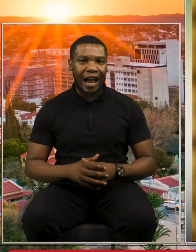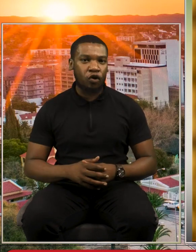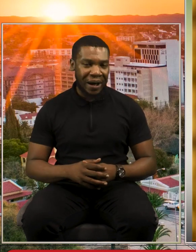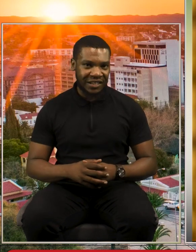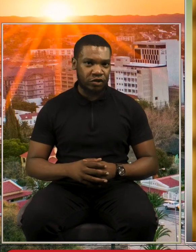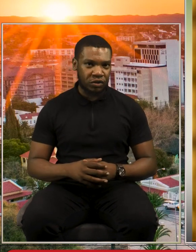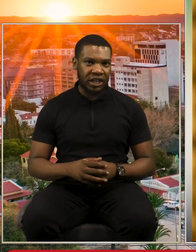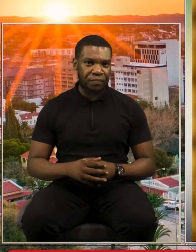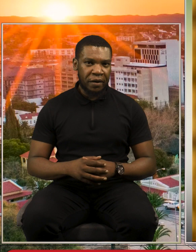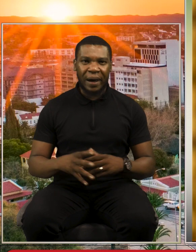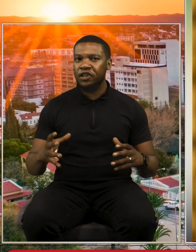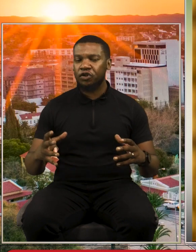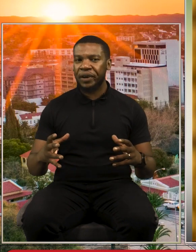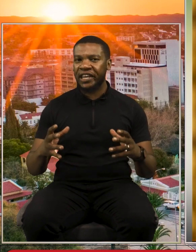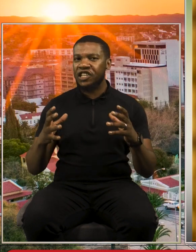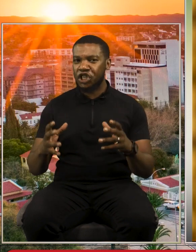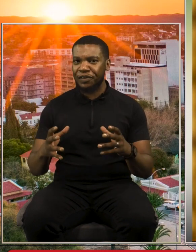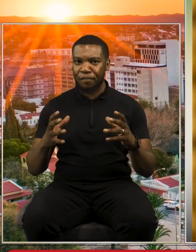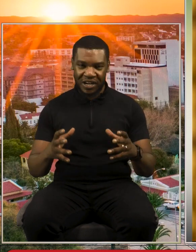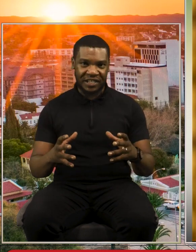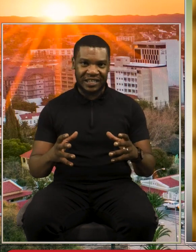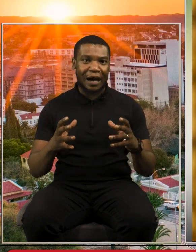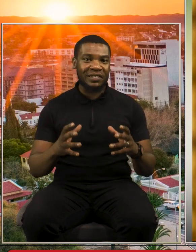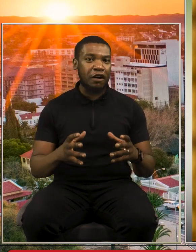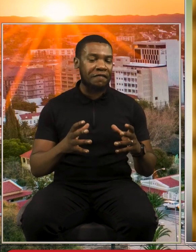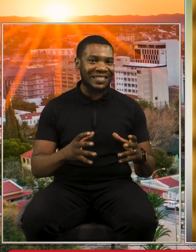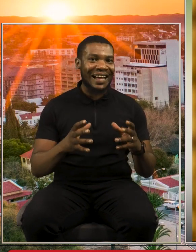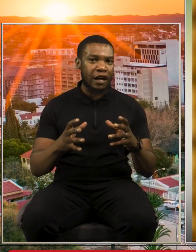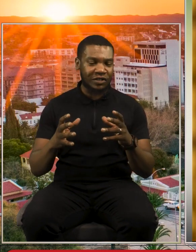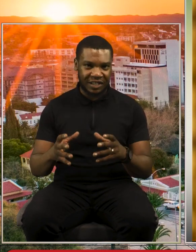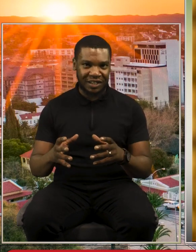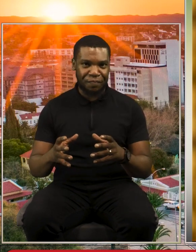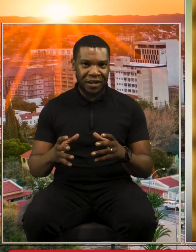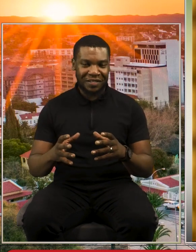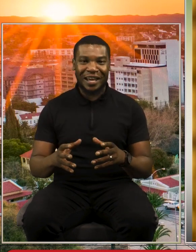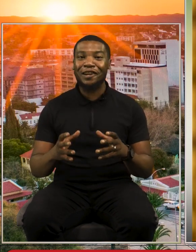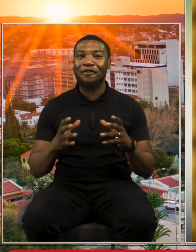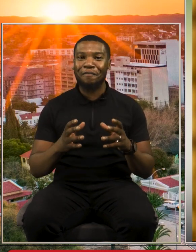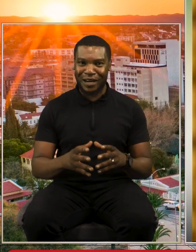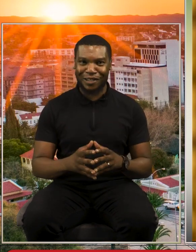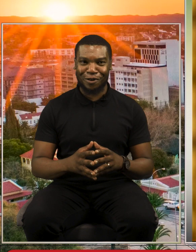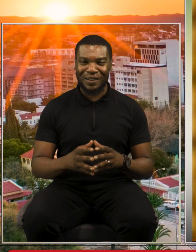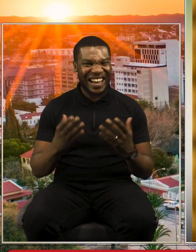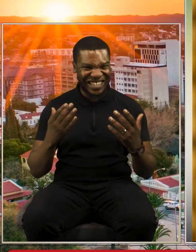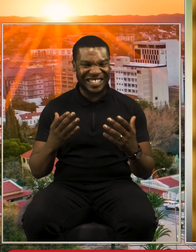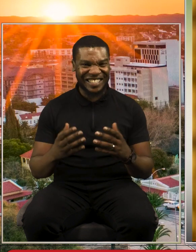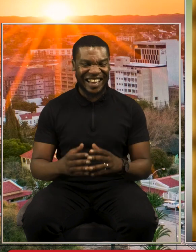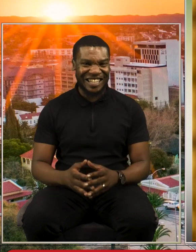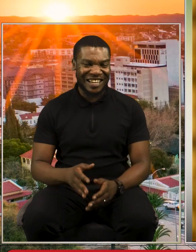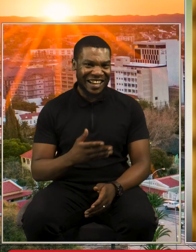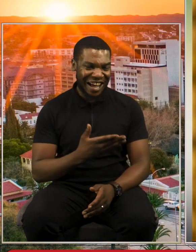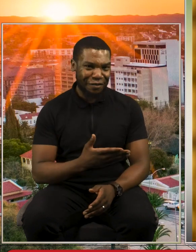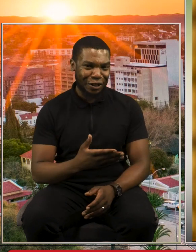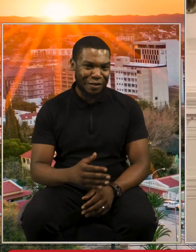linguistic acrobatics routine, managed to make Egyptian President Abdel Fattah el-Sisi the head of Mexico, at least in his